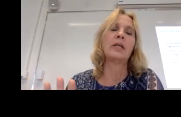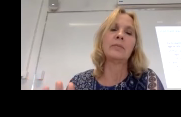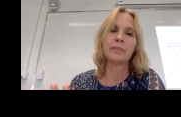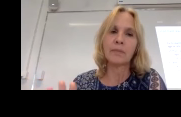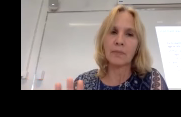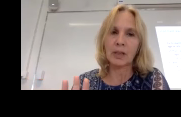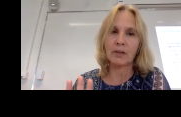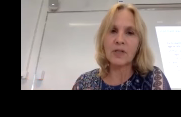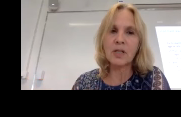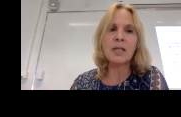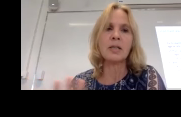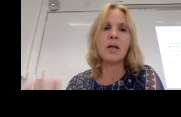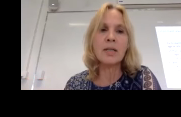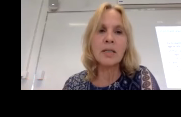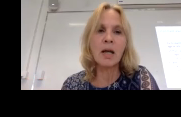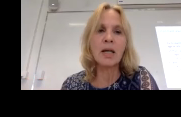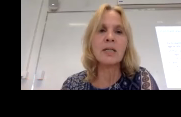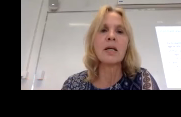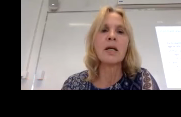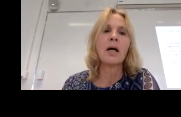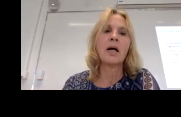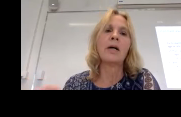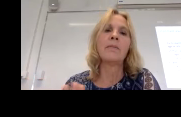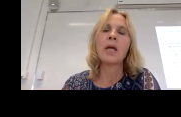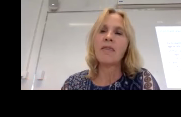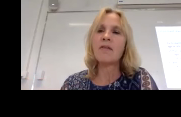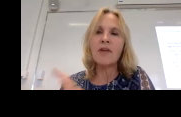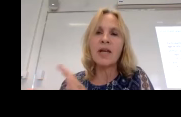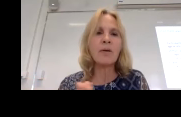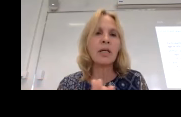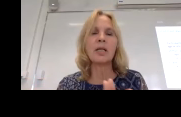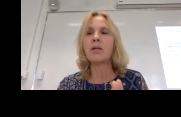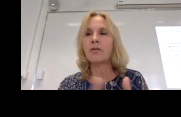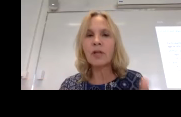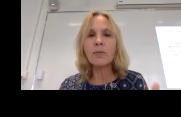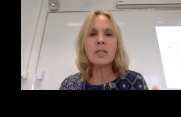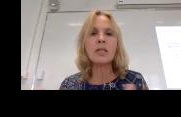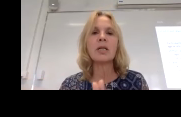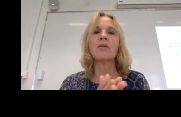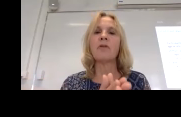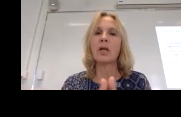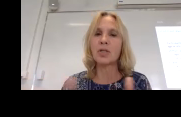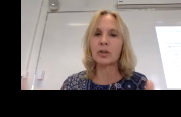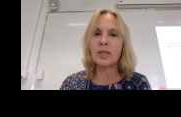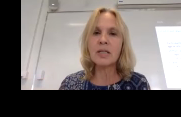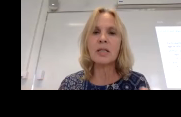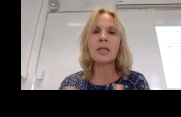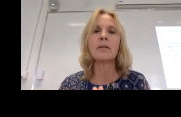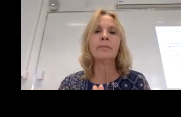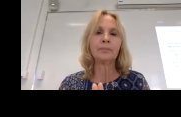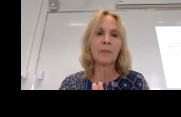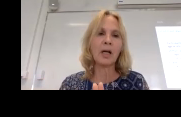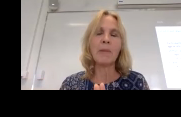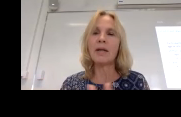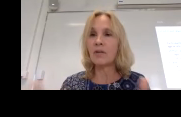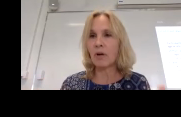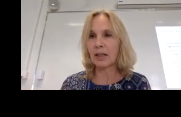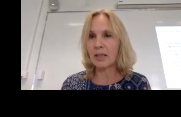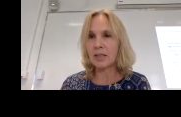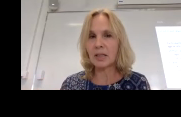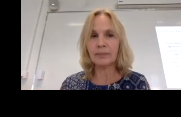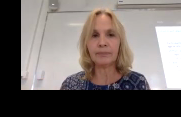of signs and non-signs that varied in their frequency and their phonological density.